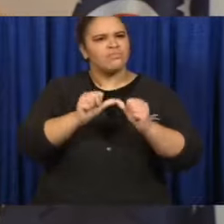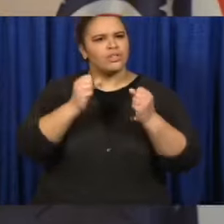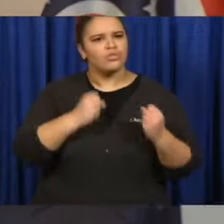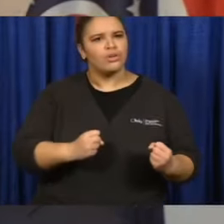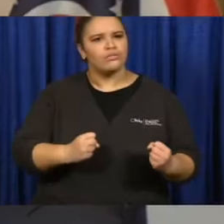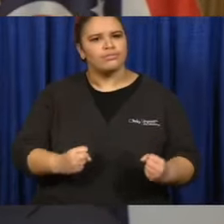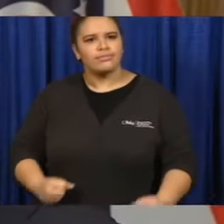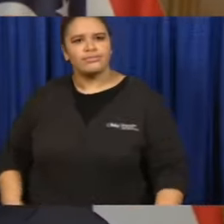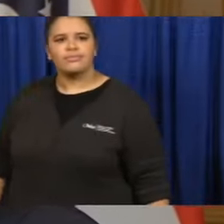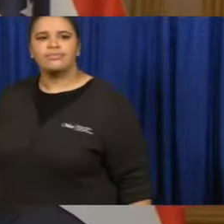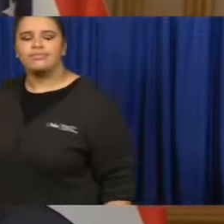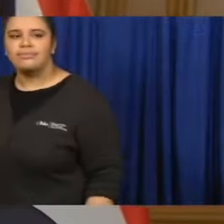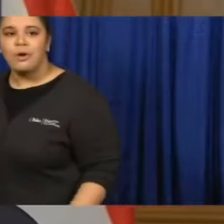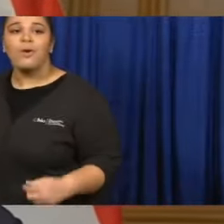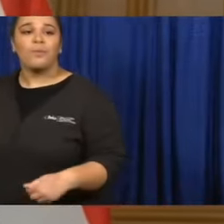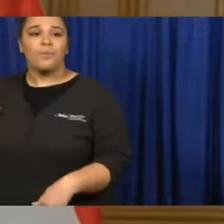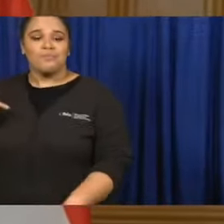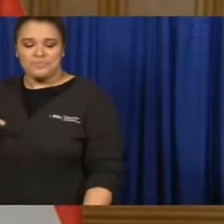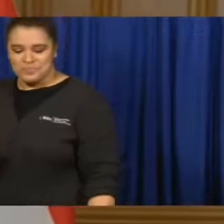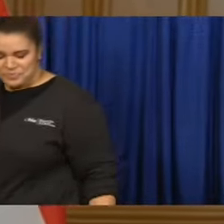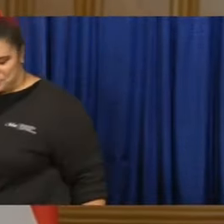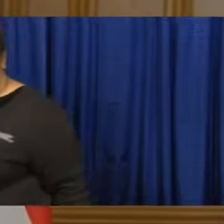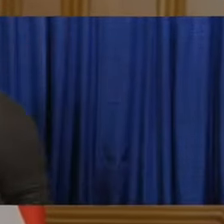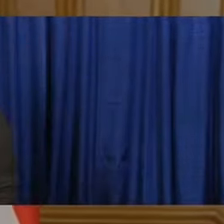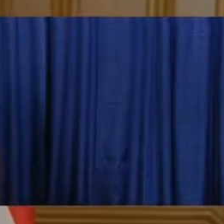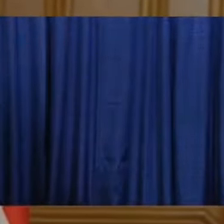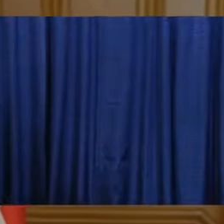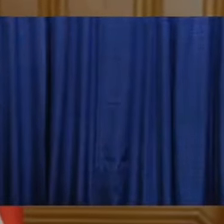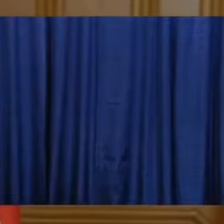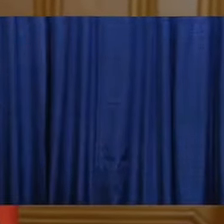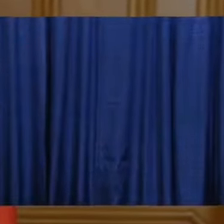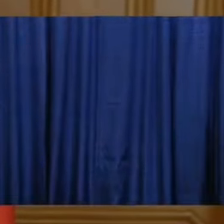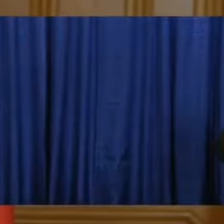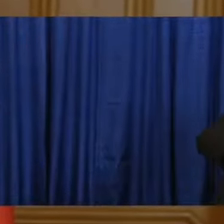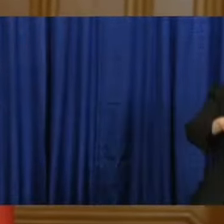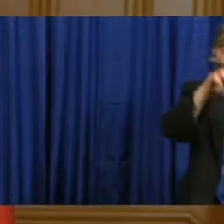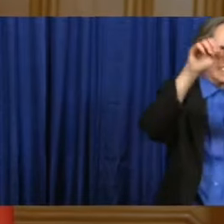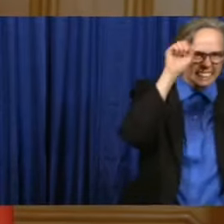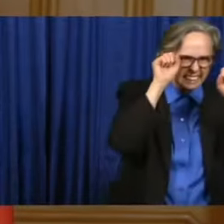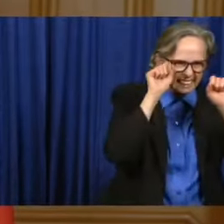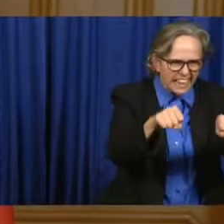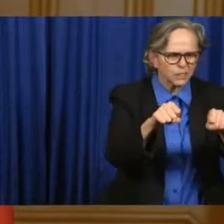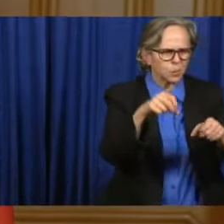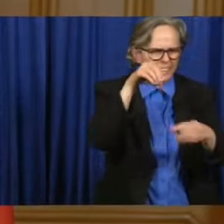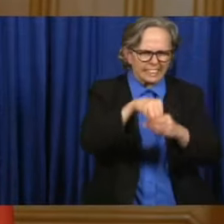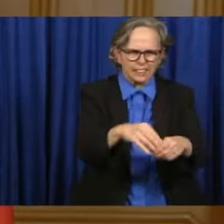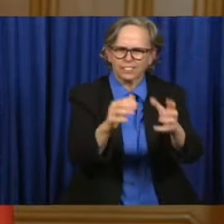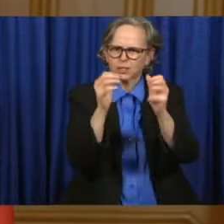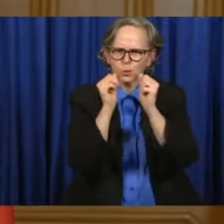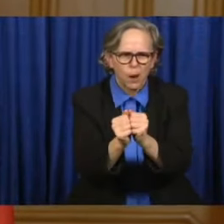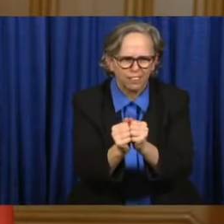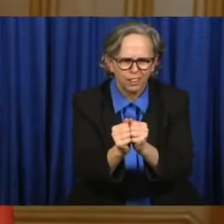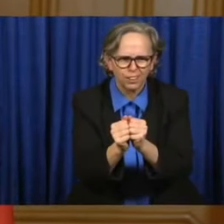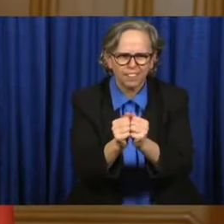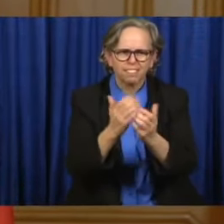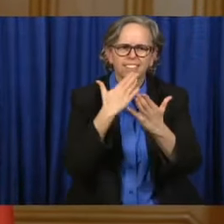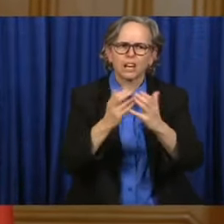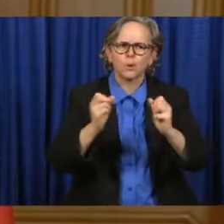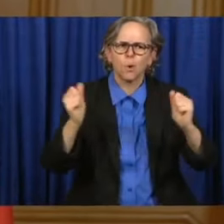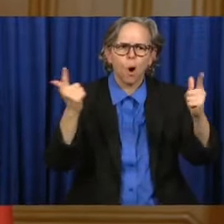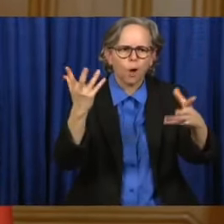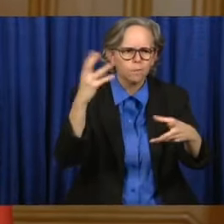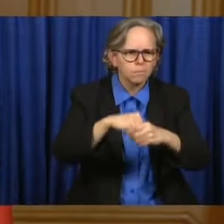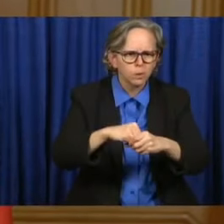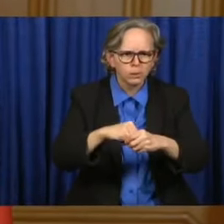We're in this together. Thanks to all the folks who keep our roads open so that we can eat and get the things that we need